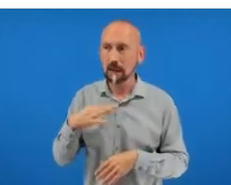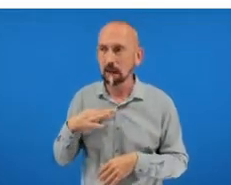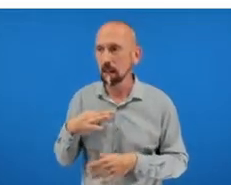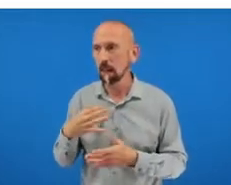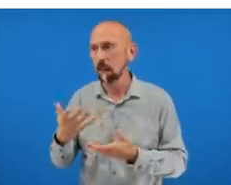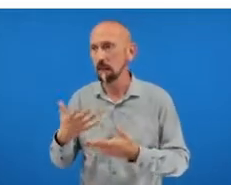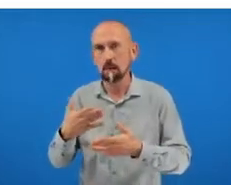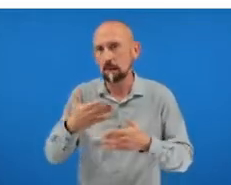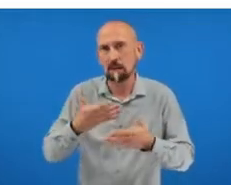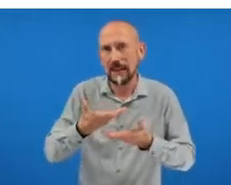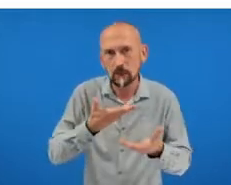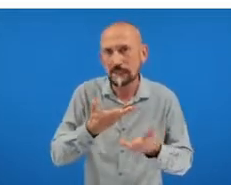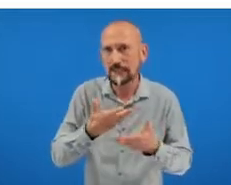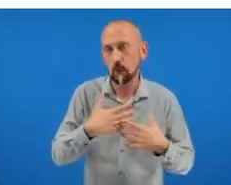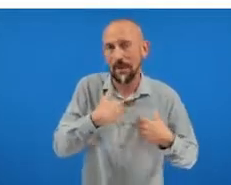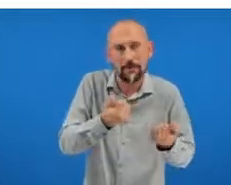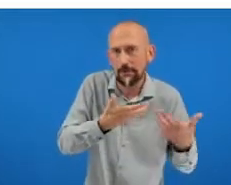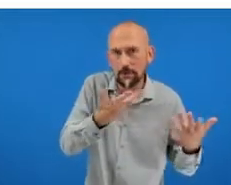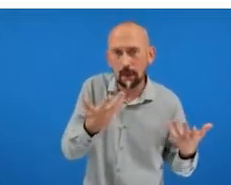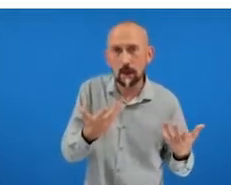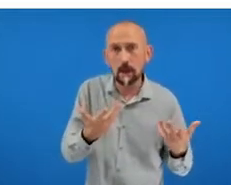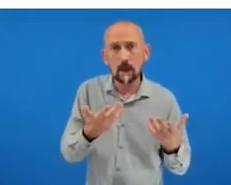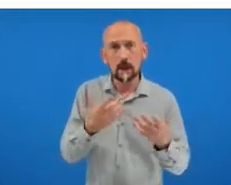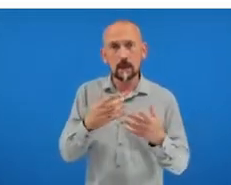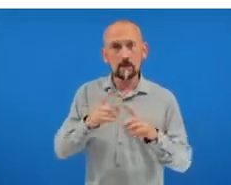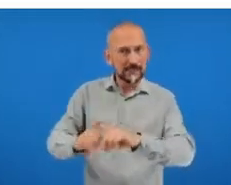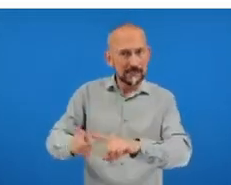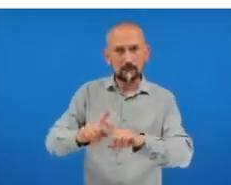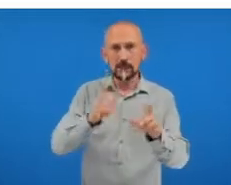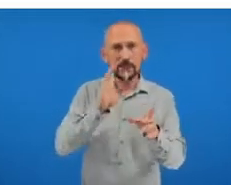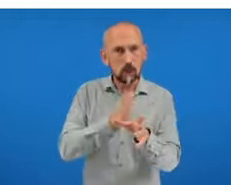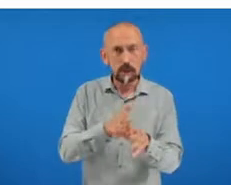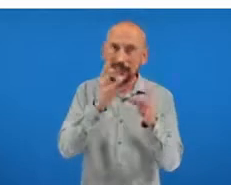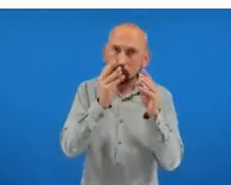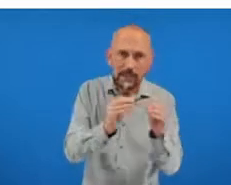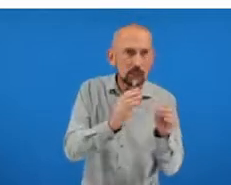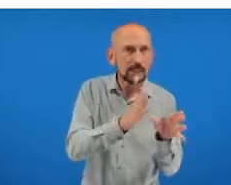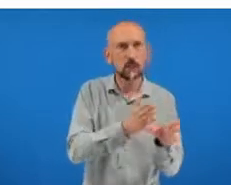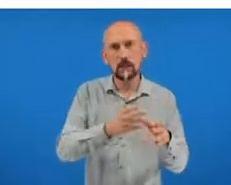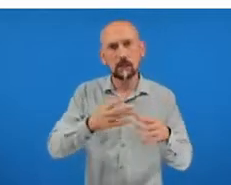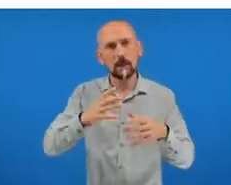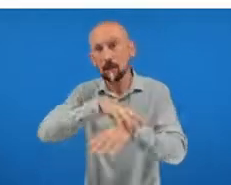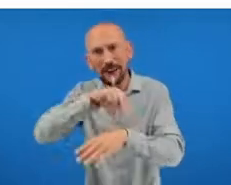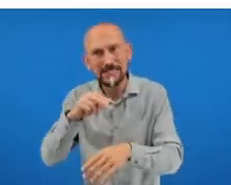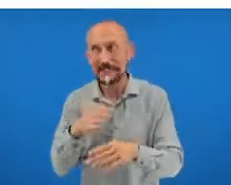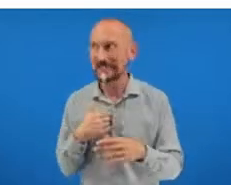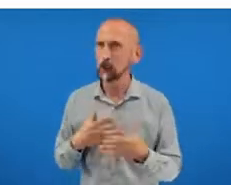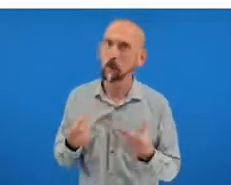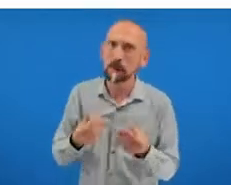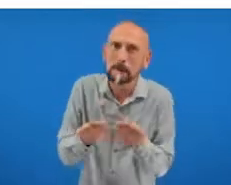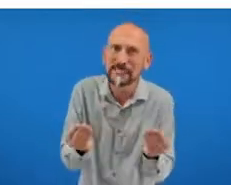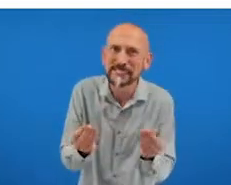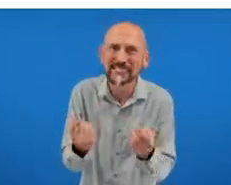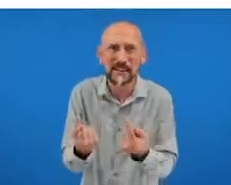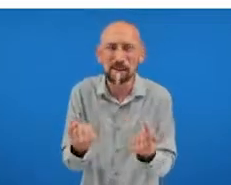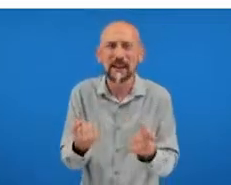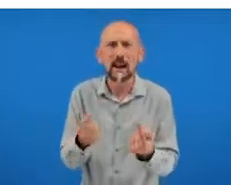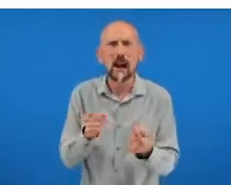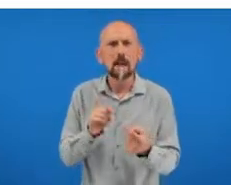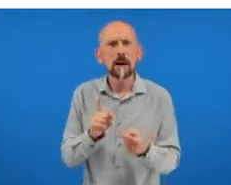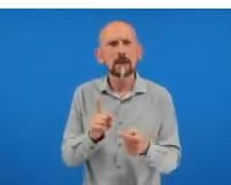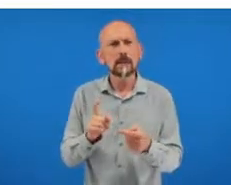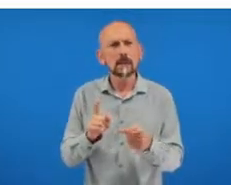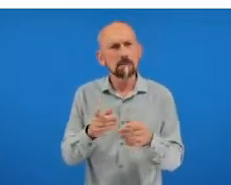all of the varieties of psychology, educational, etc., and forensic. Don't want to be missing people out, but you know that I mean the